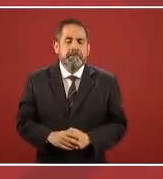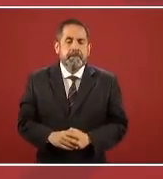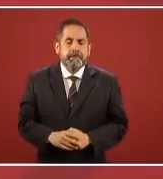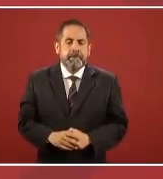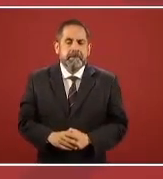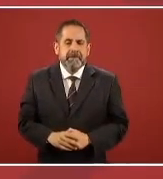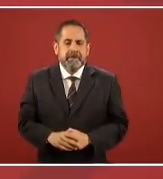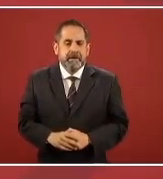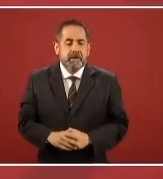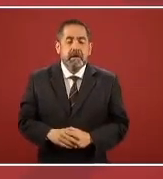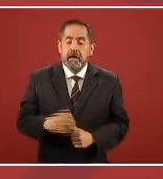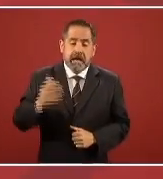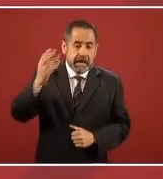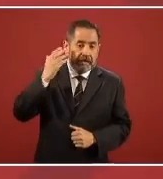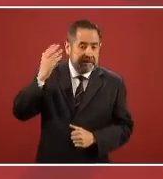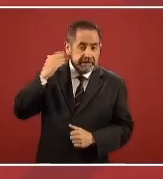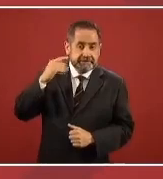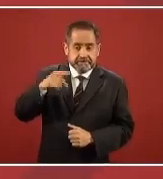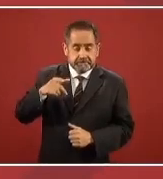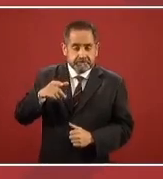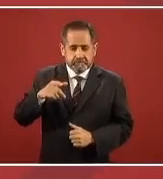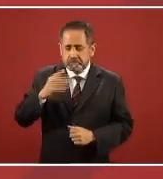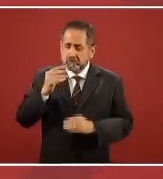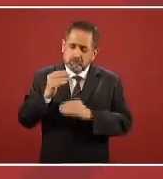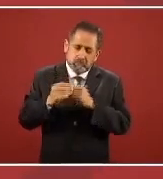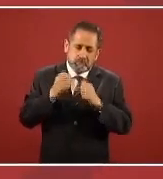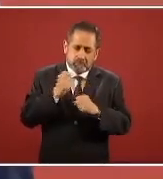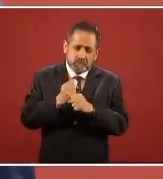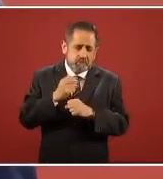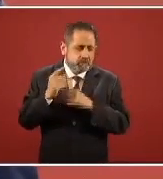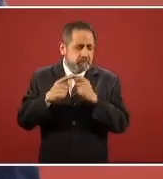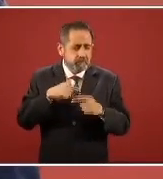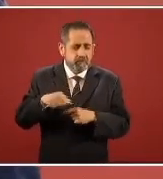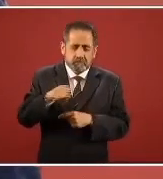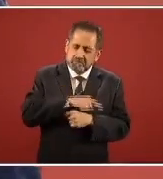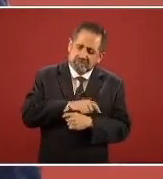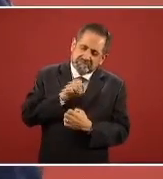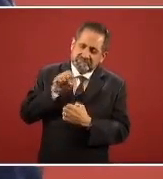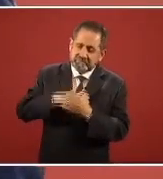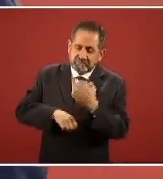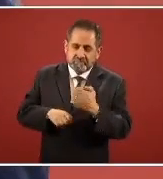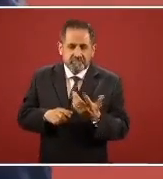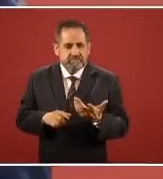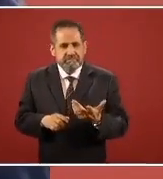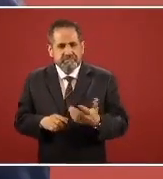Nos hicieron creer. They made us believe mucho tiempo for a long time.